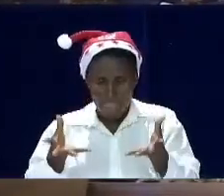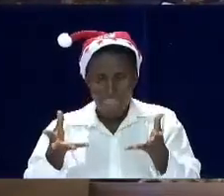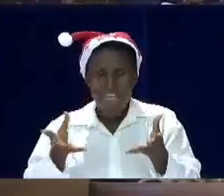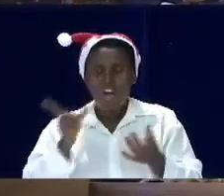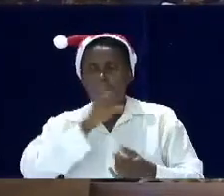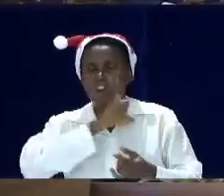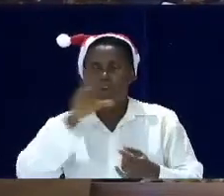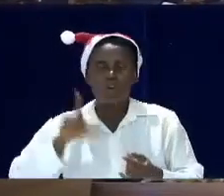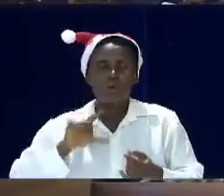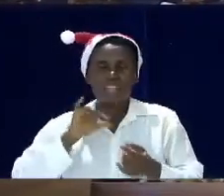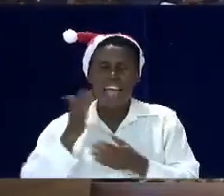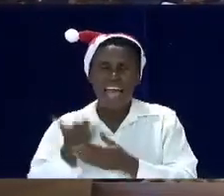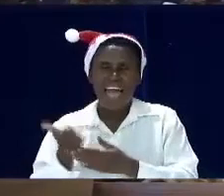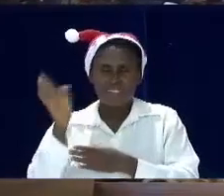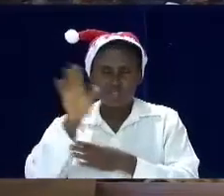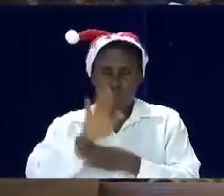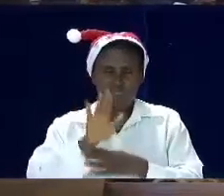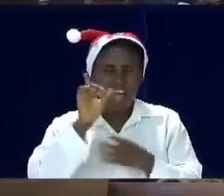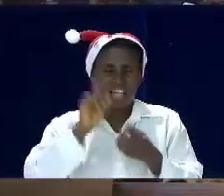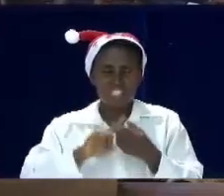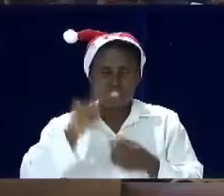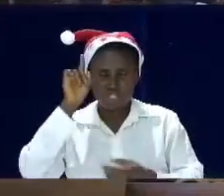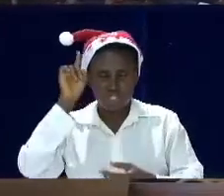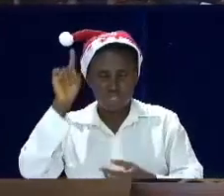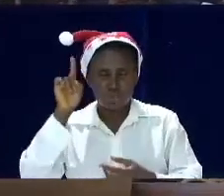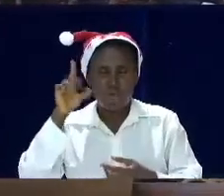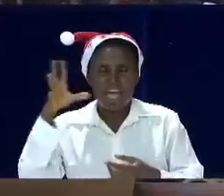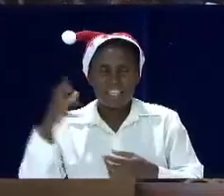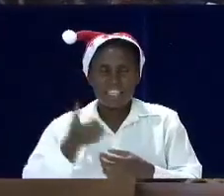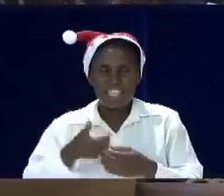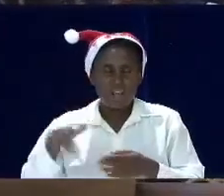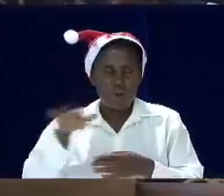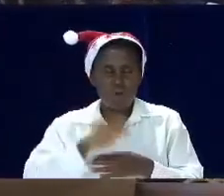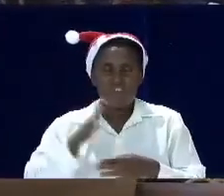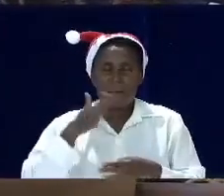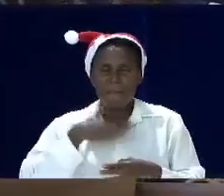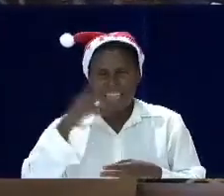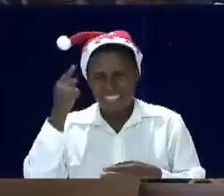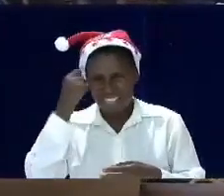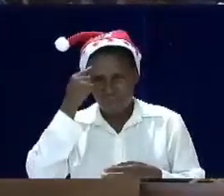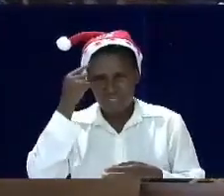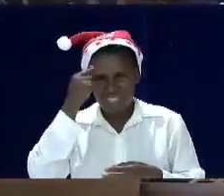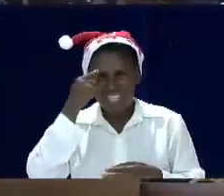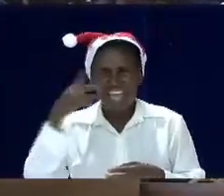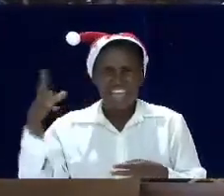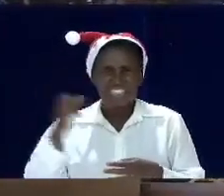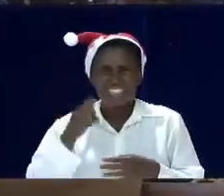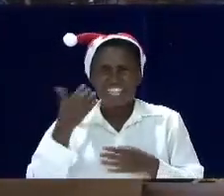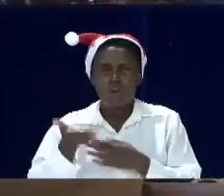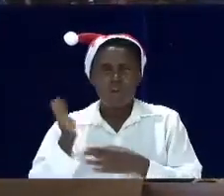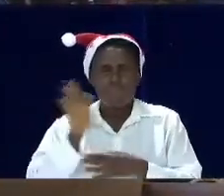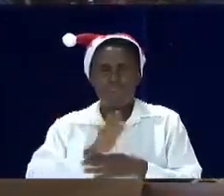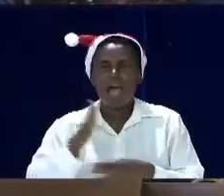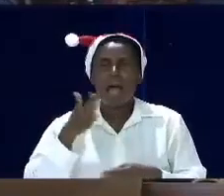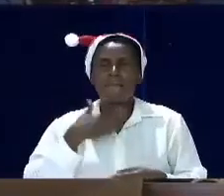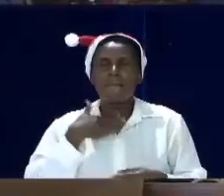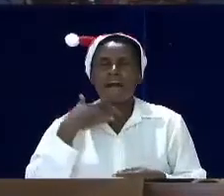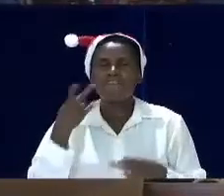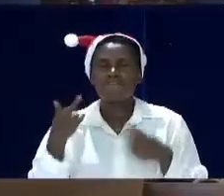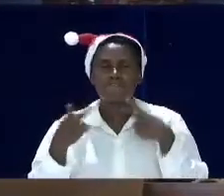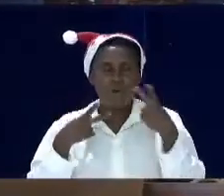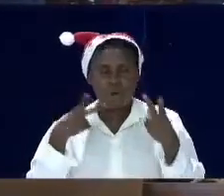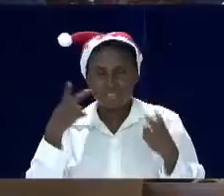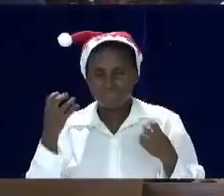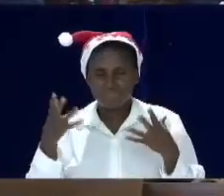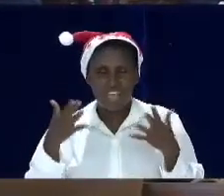Lord, I hand over to you. Take over my thoughts. Take over my voice. Take